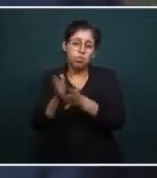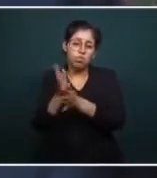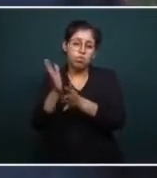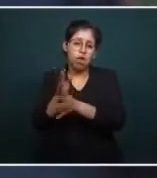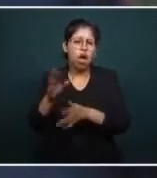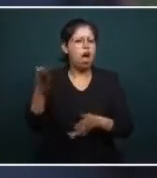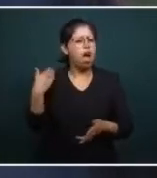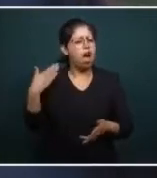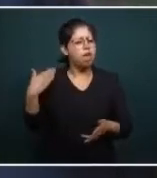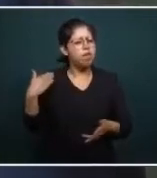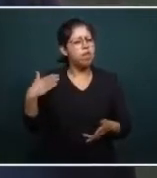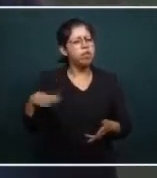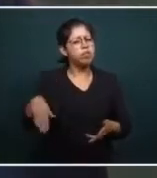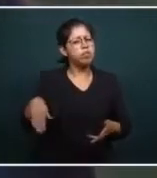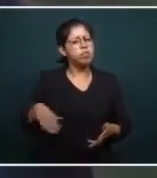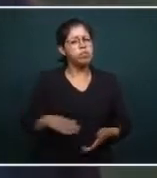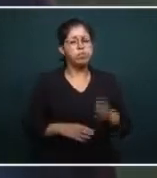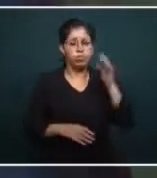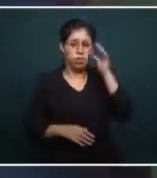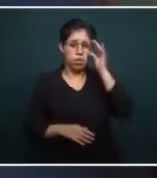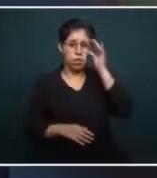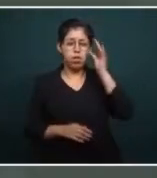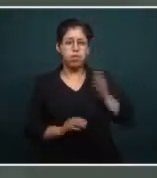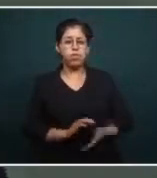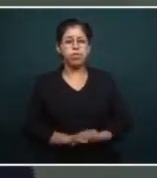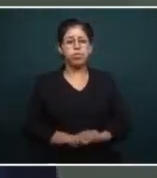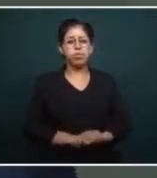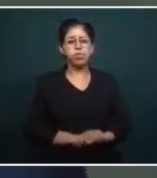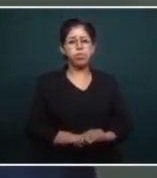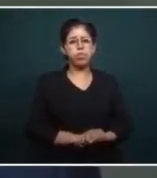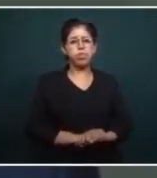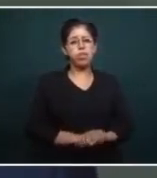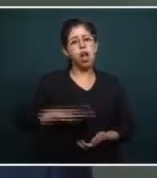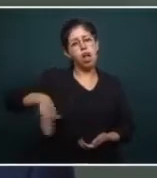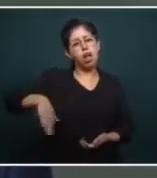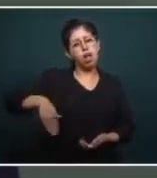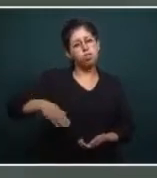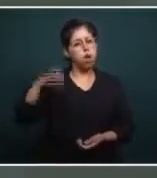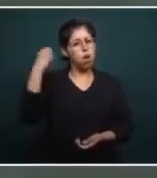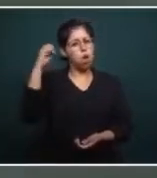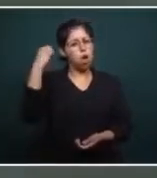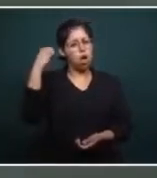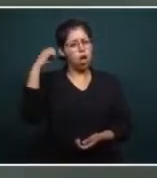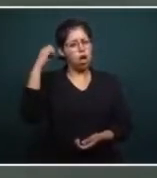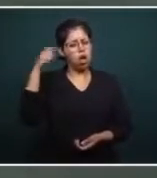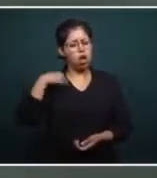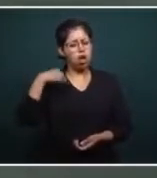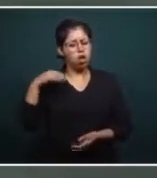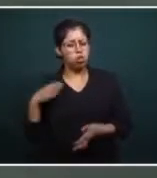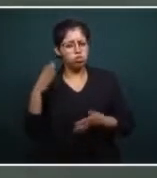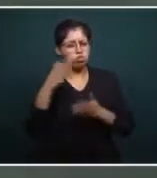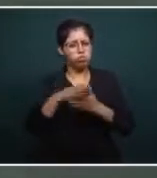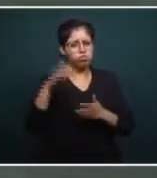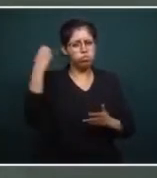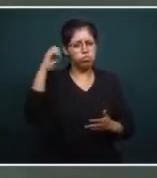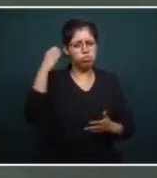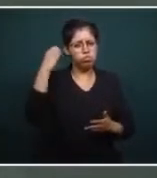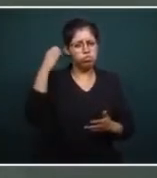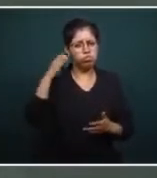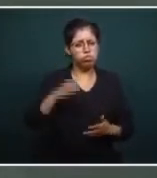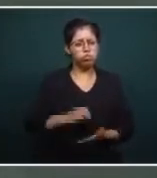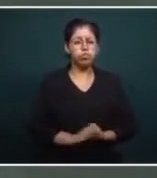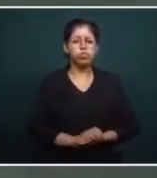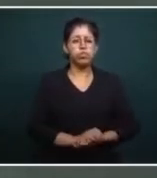estar As I was now recently visiting Oaxaca, en el Istmo, Oaxaca in the en Istmo, Matías Romero, in